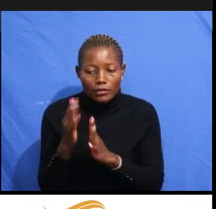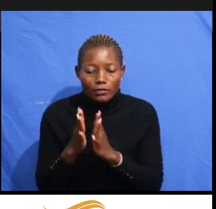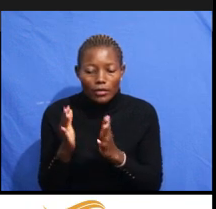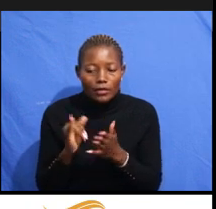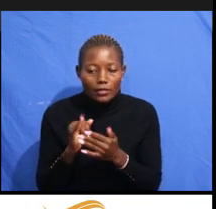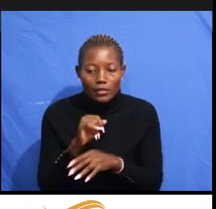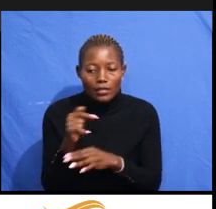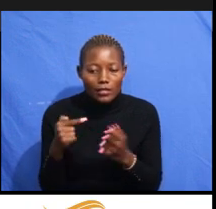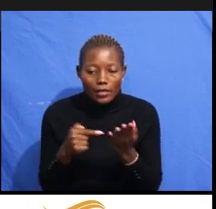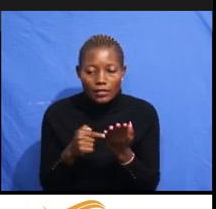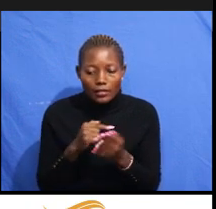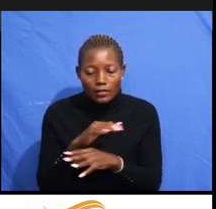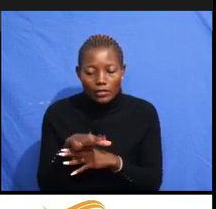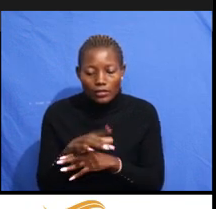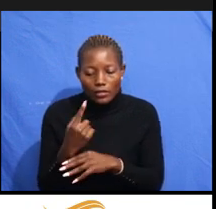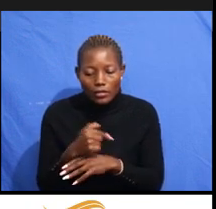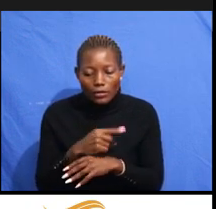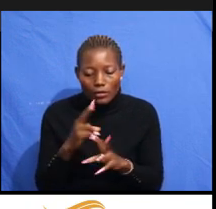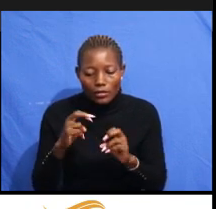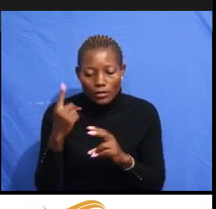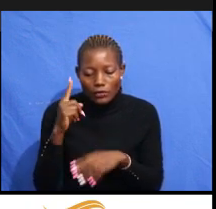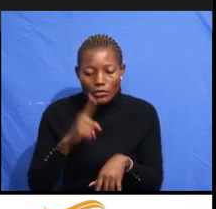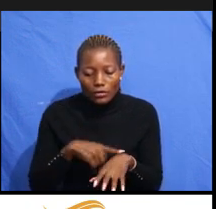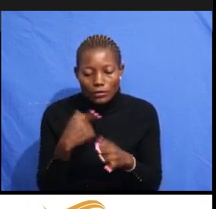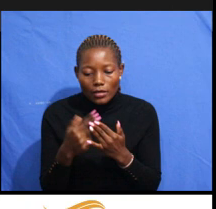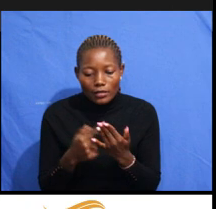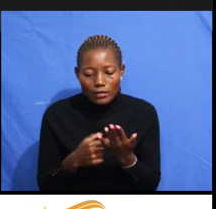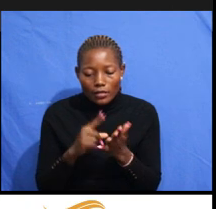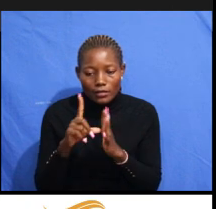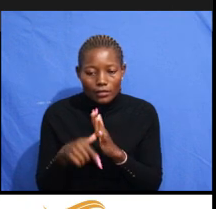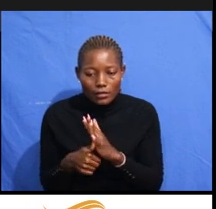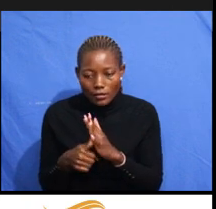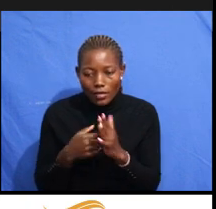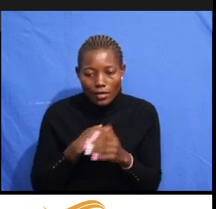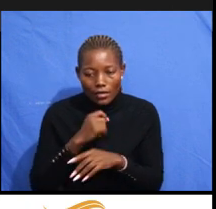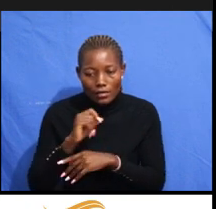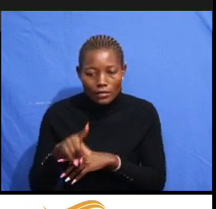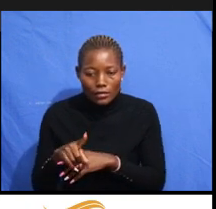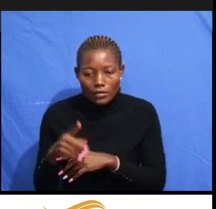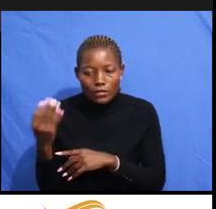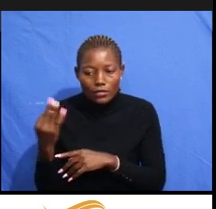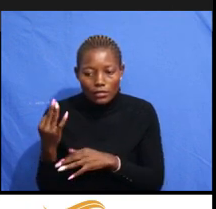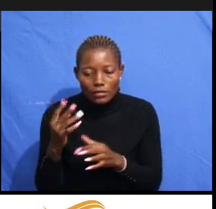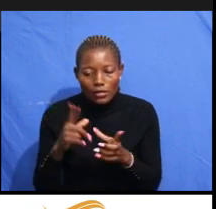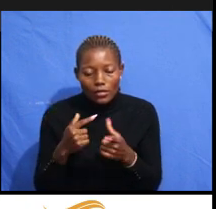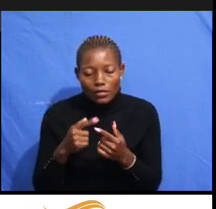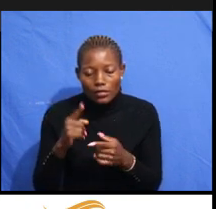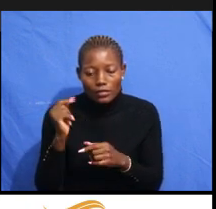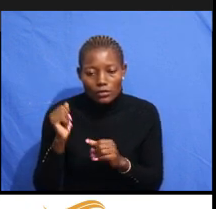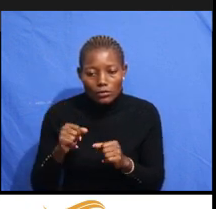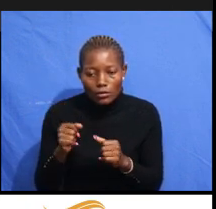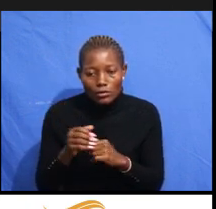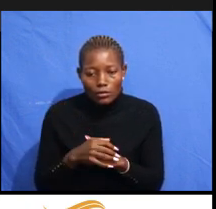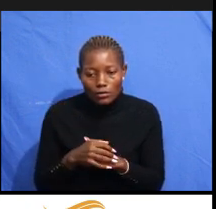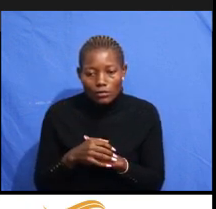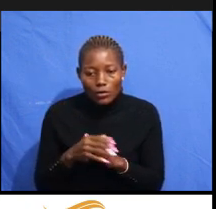area. We can find time and discuss that later. So, John, I will send you the presentation, and you can either put it on the site